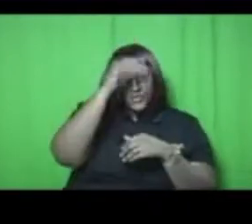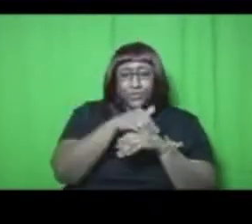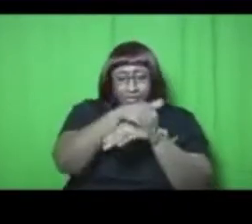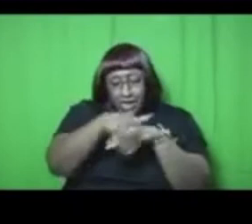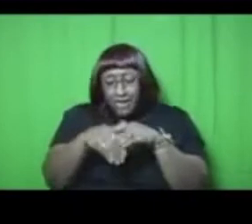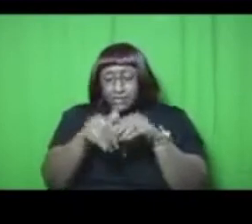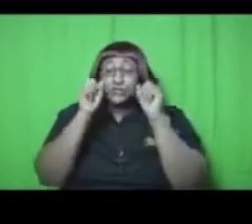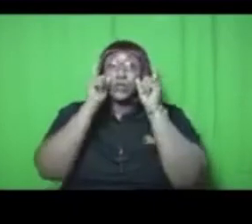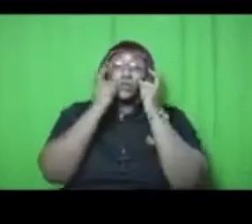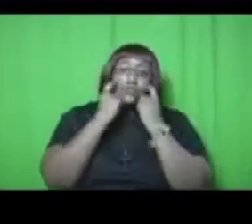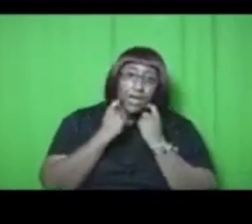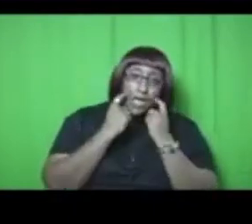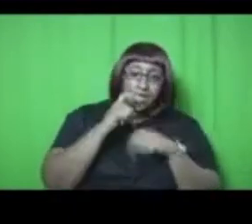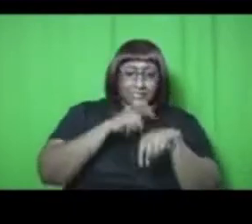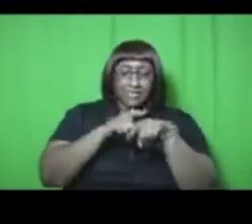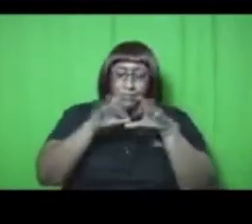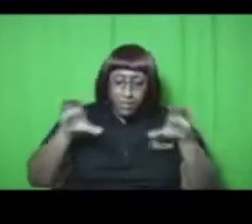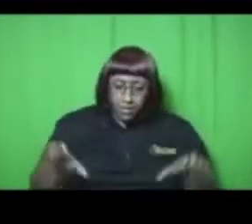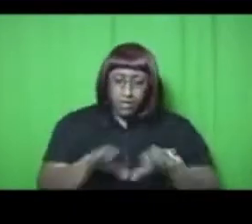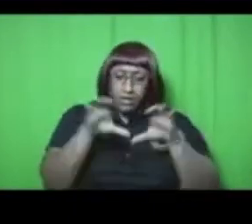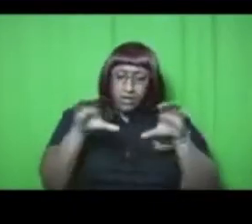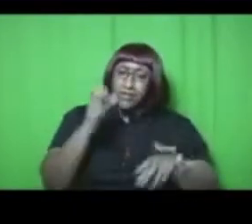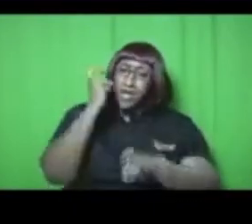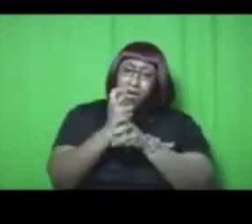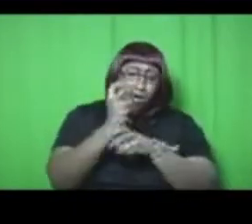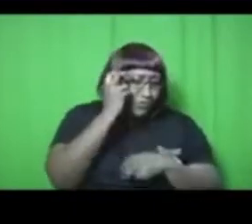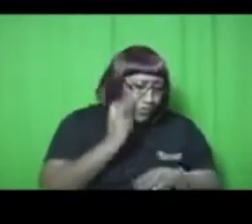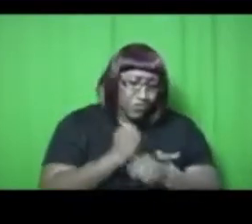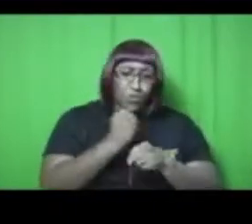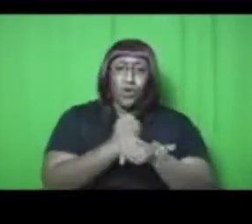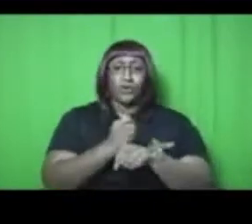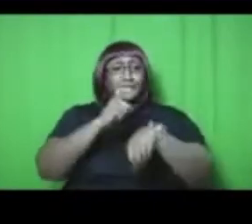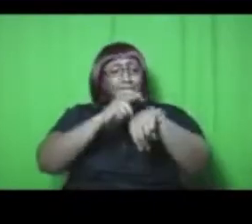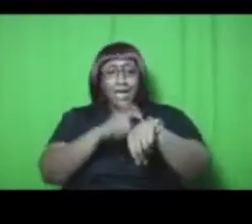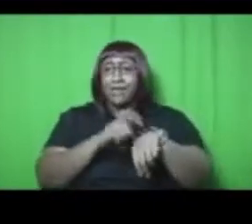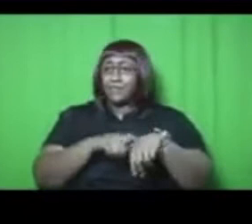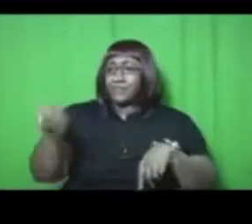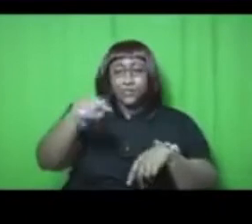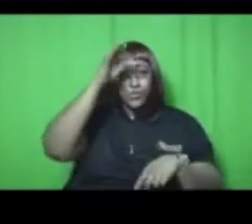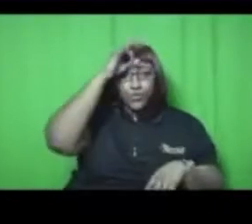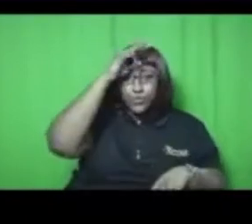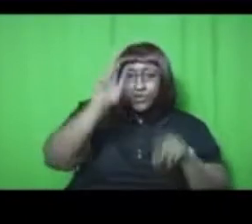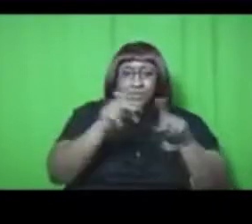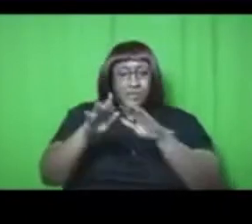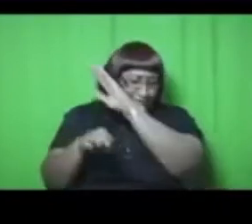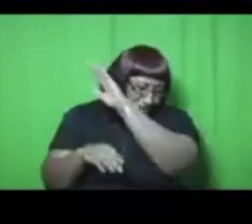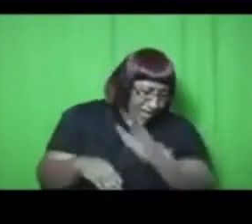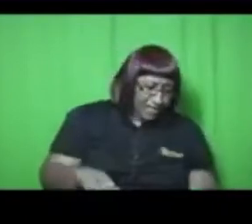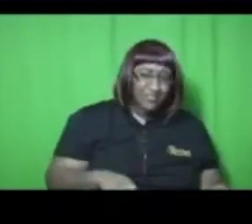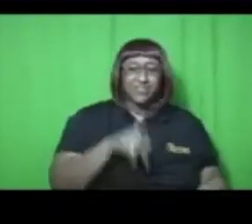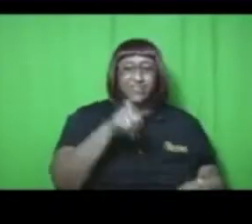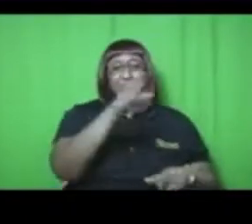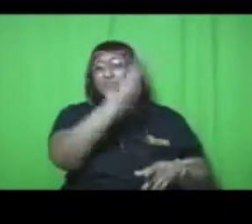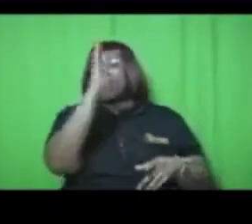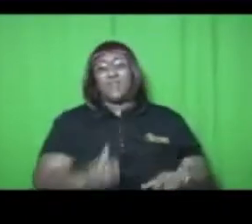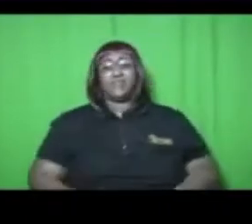you stayed up crying, the times you struggled, the hard work, the double time, the triple time, the time people knock you down, saying you will